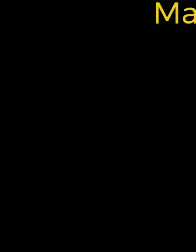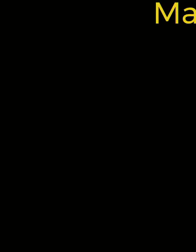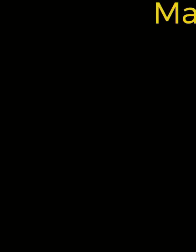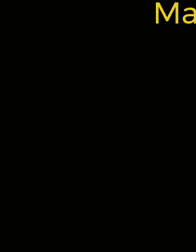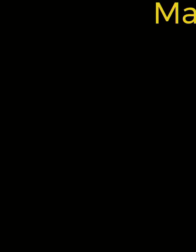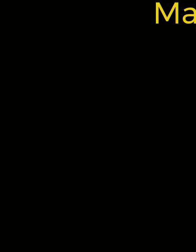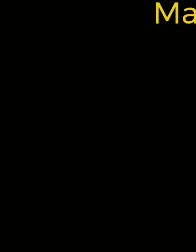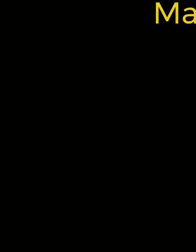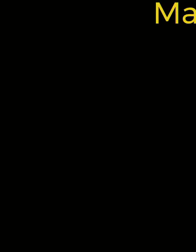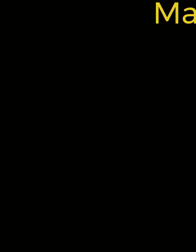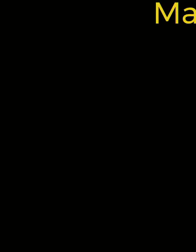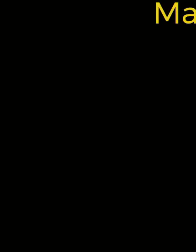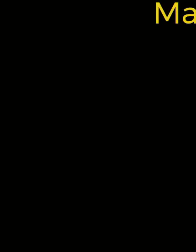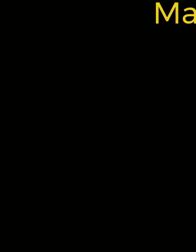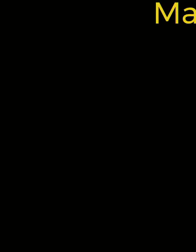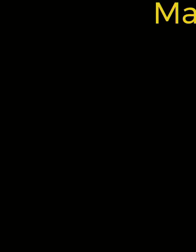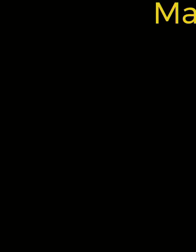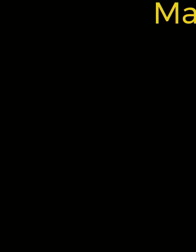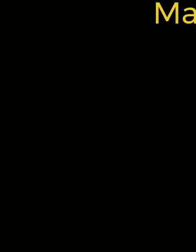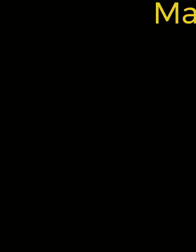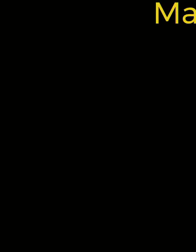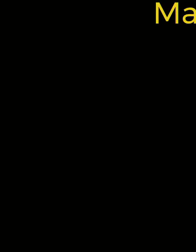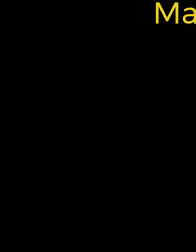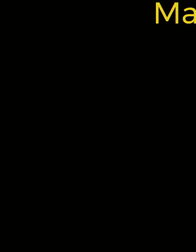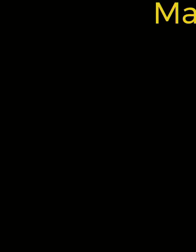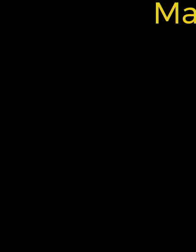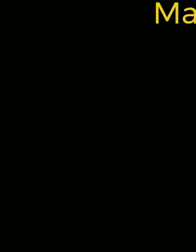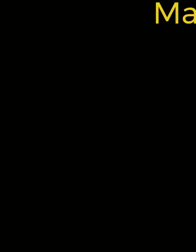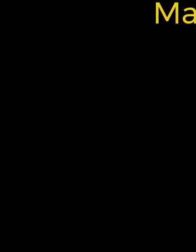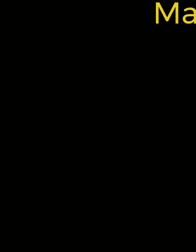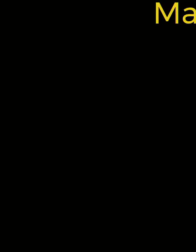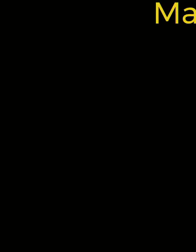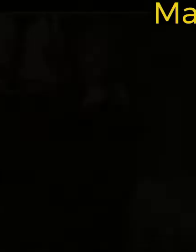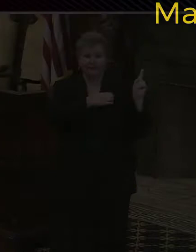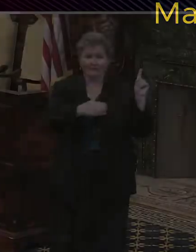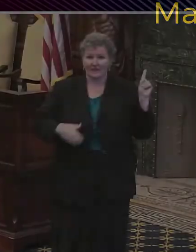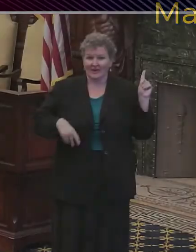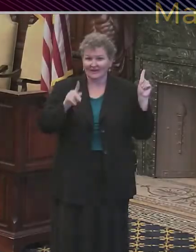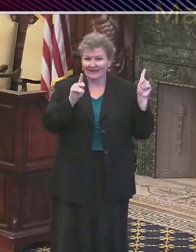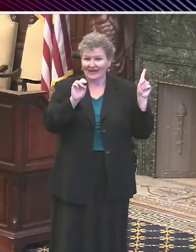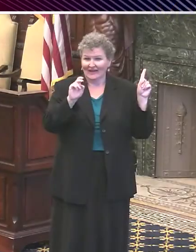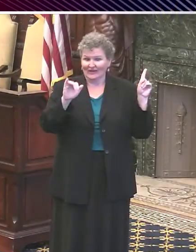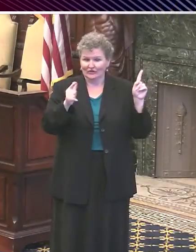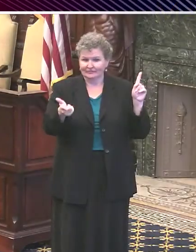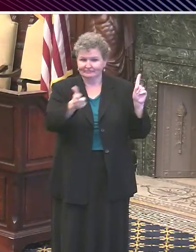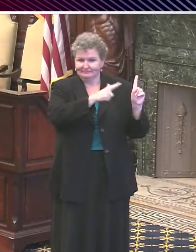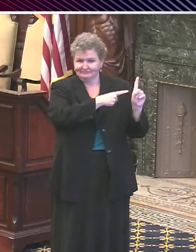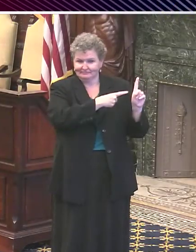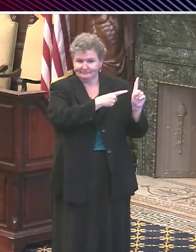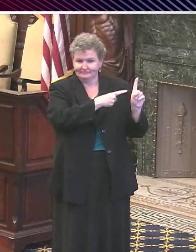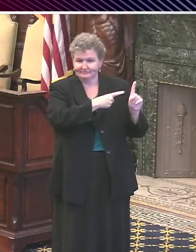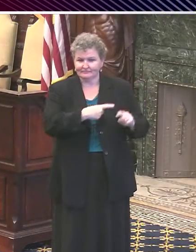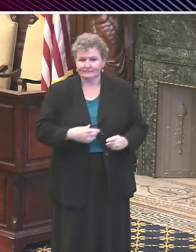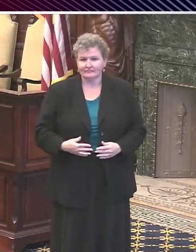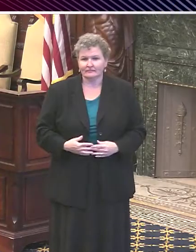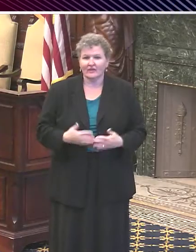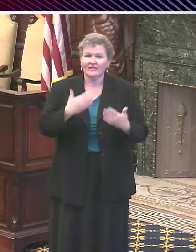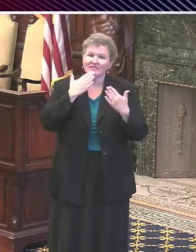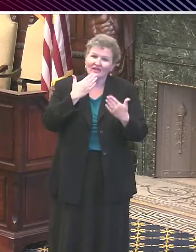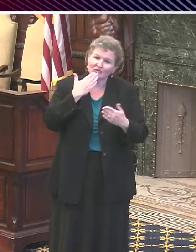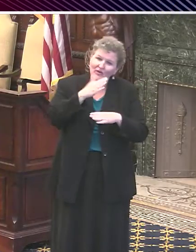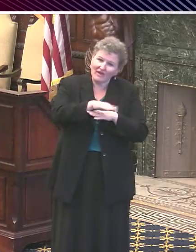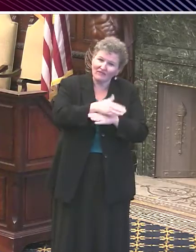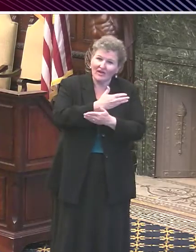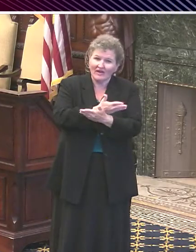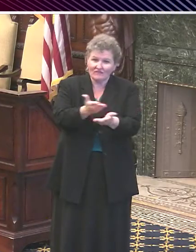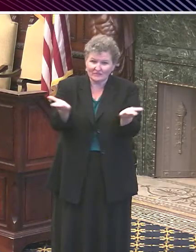begin our briefing with opening remarks from Mayor Kenny. Mayor, you have the floor. Thanks, Mike. Good afternoon, everybody. I